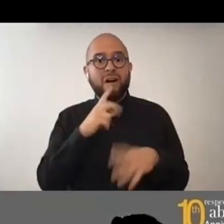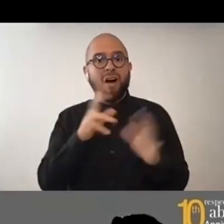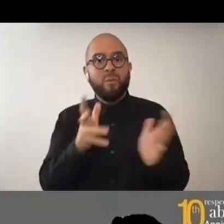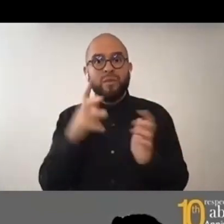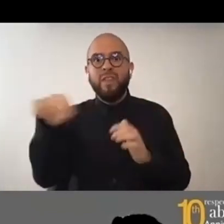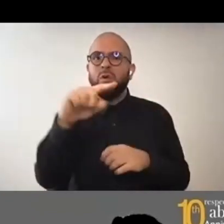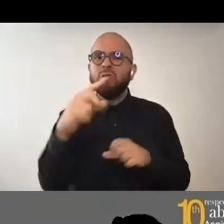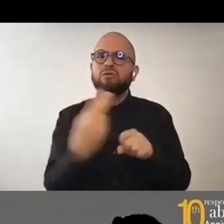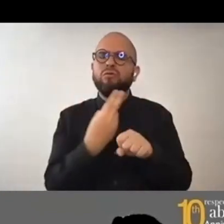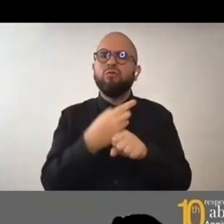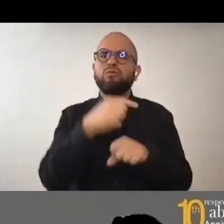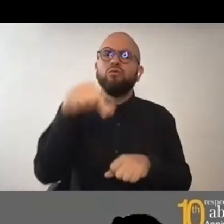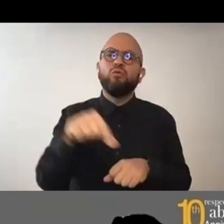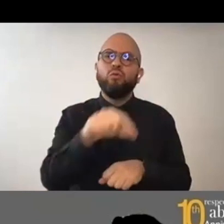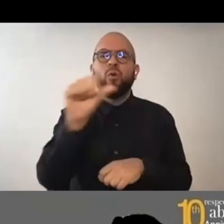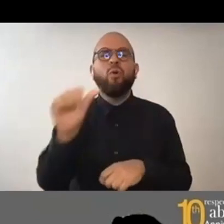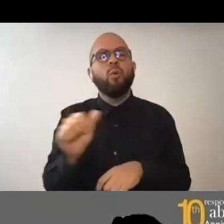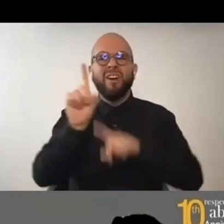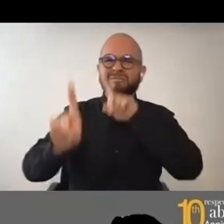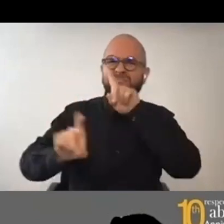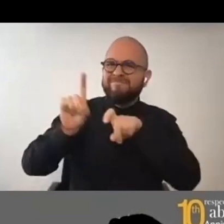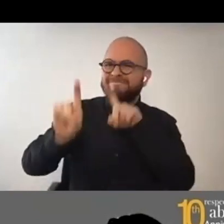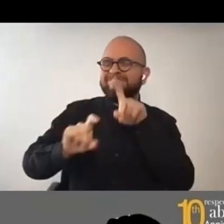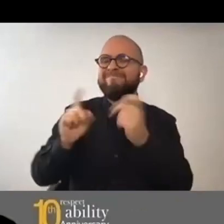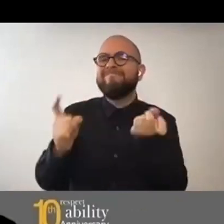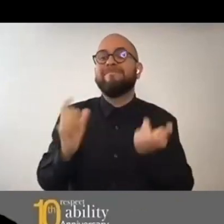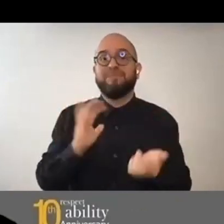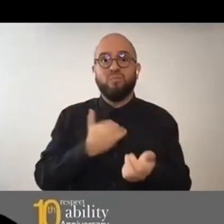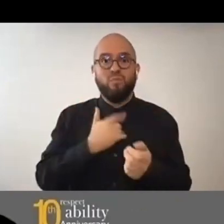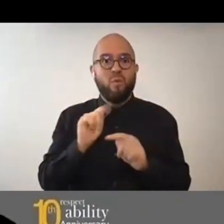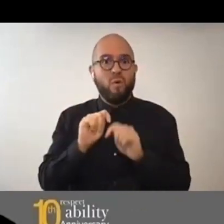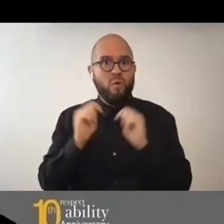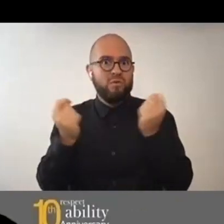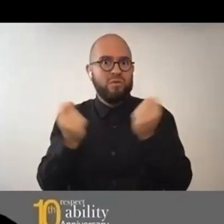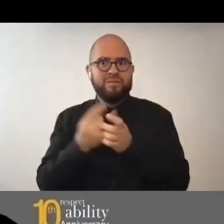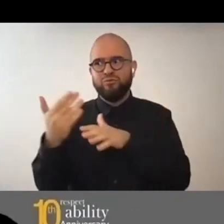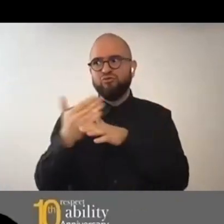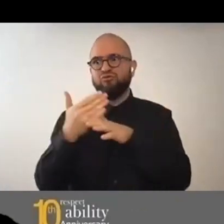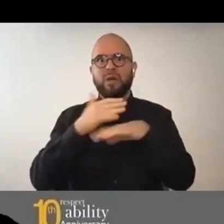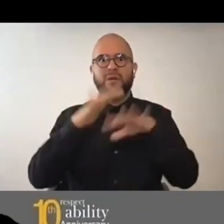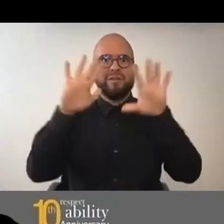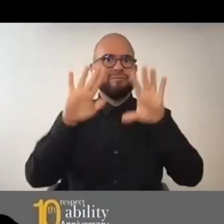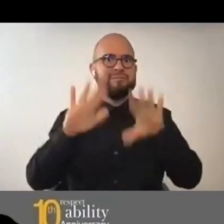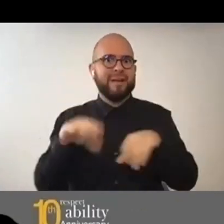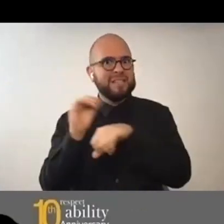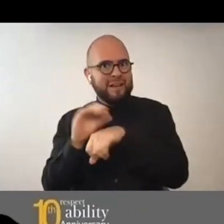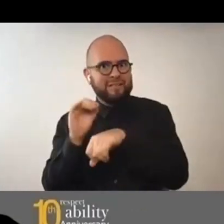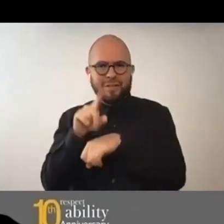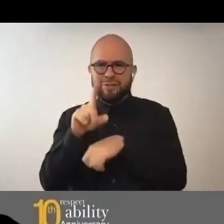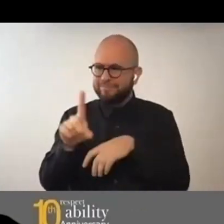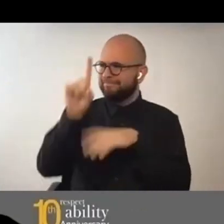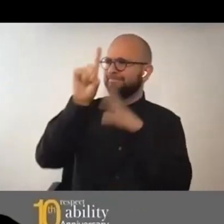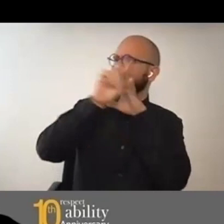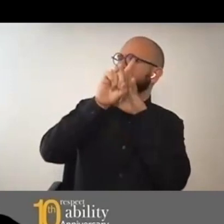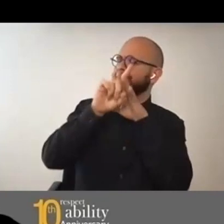as things come up in our team members who are sharing this amazing advice. One thing that I did notice is that all of you